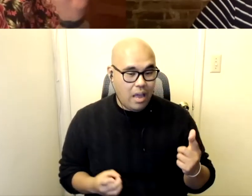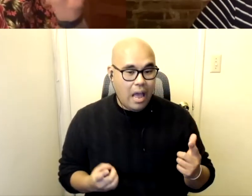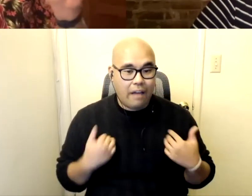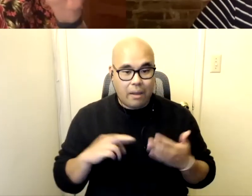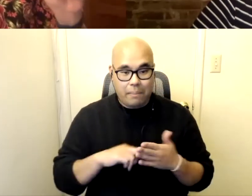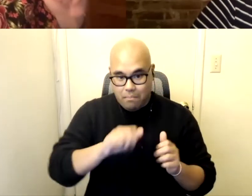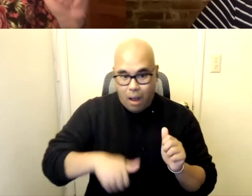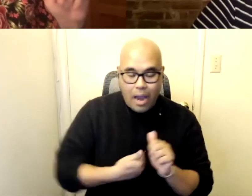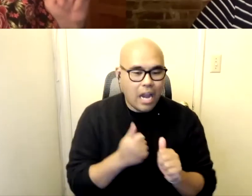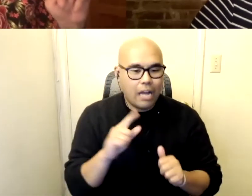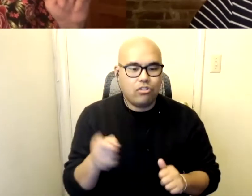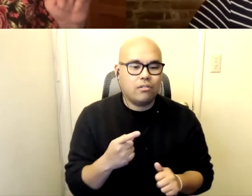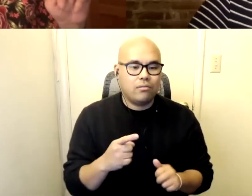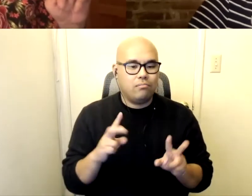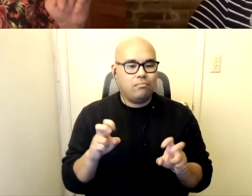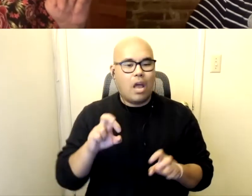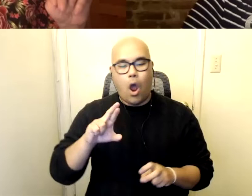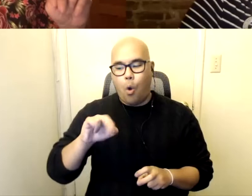call realism.